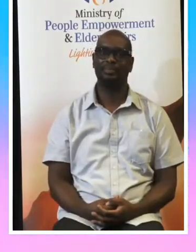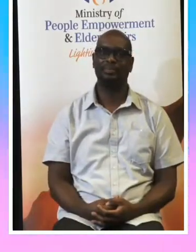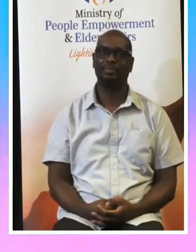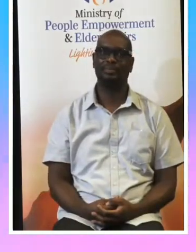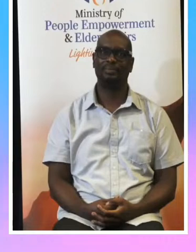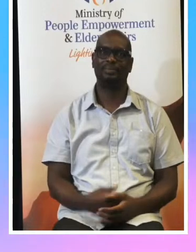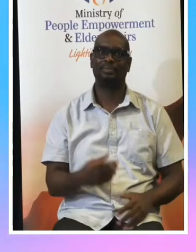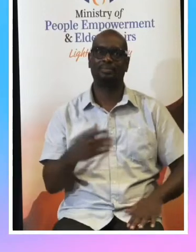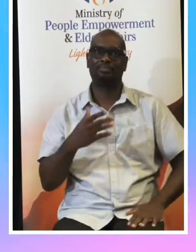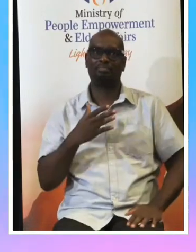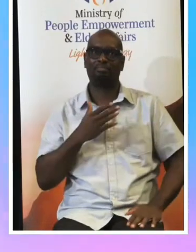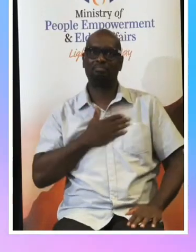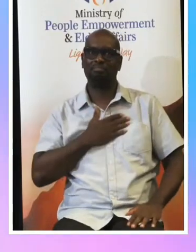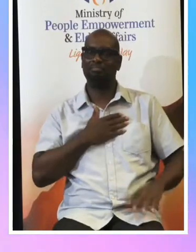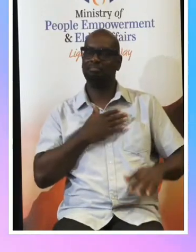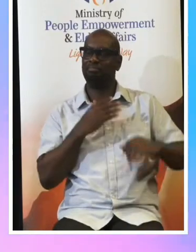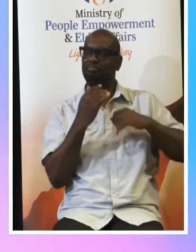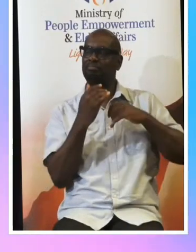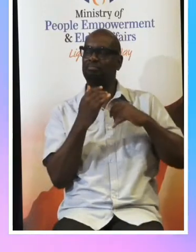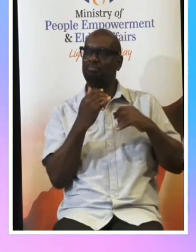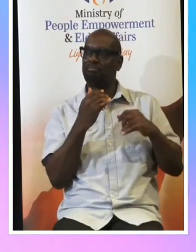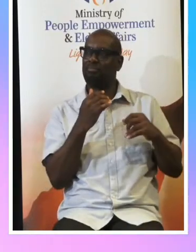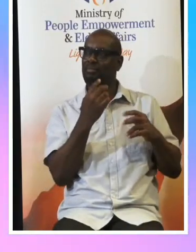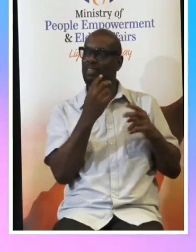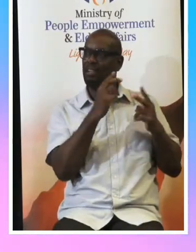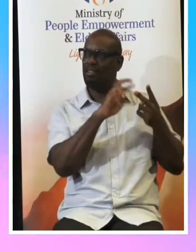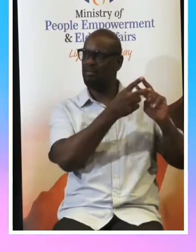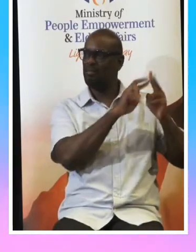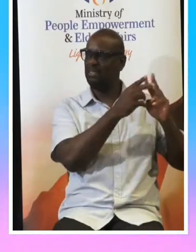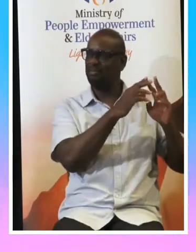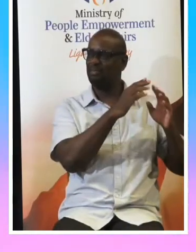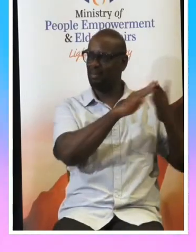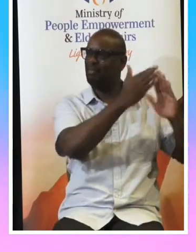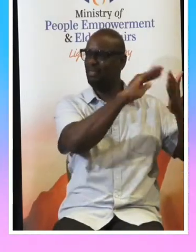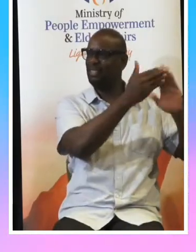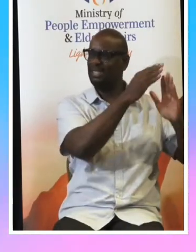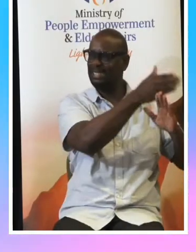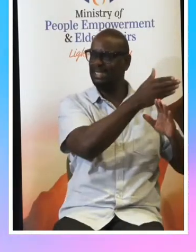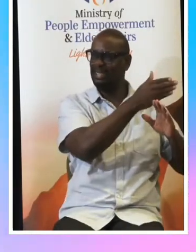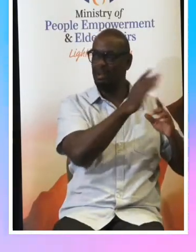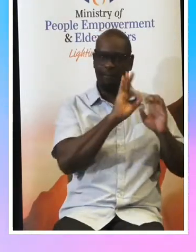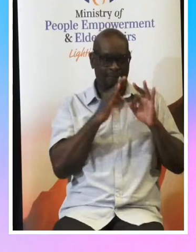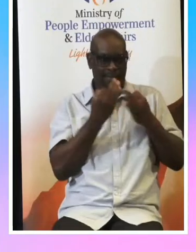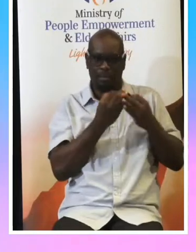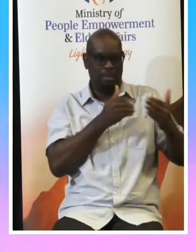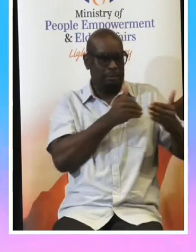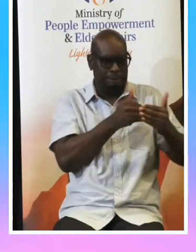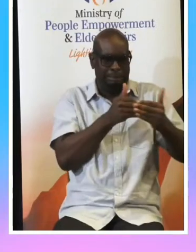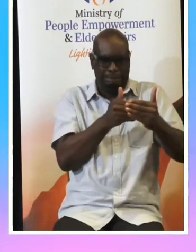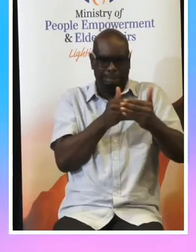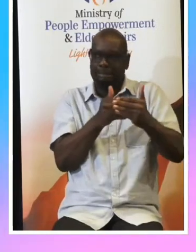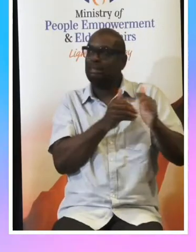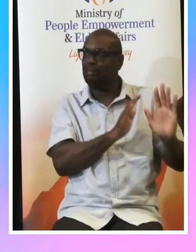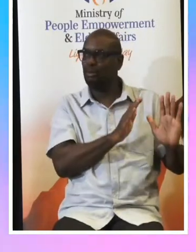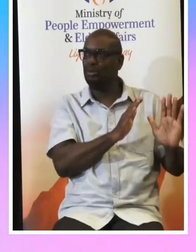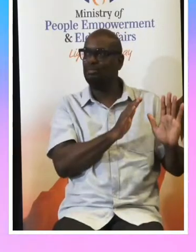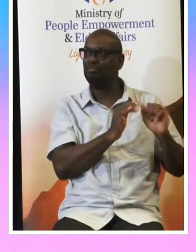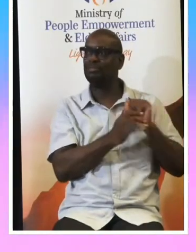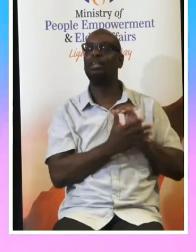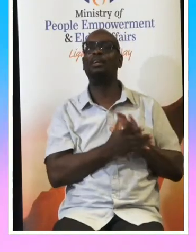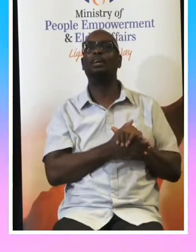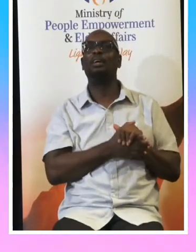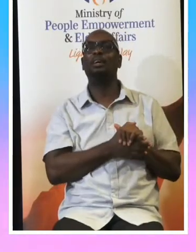I come from a village in the country, a village in which family was close-knit, and within my